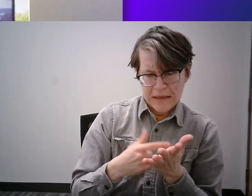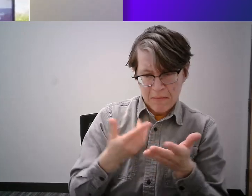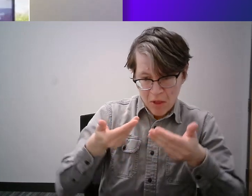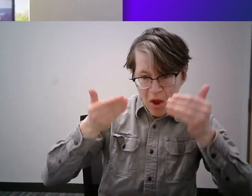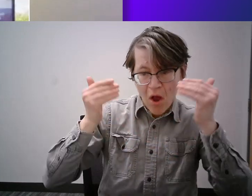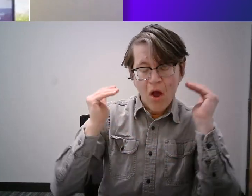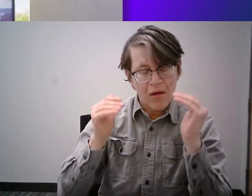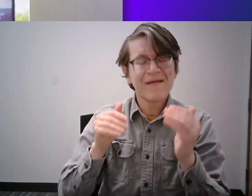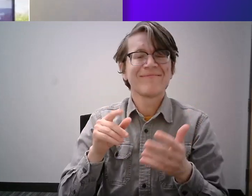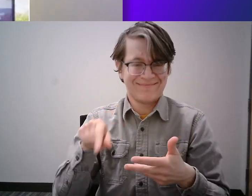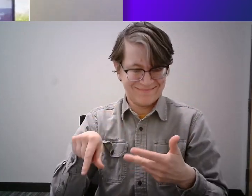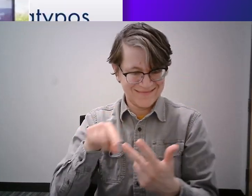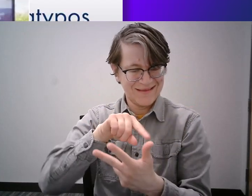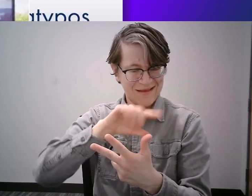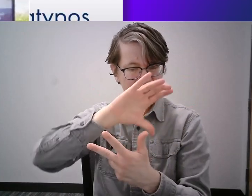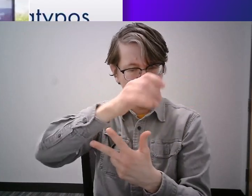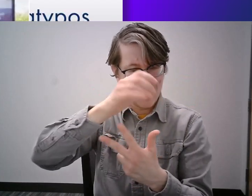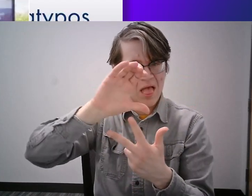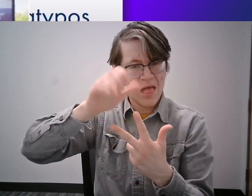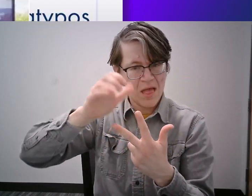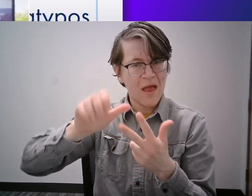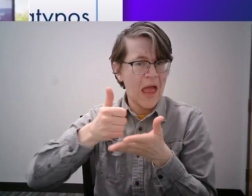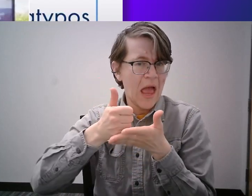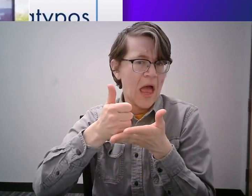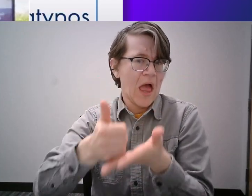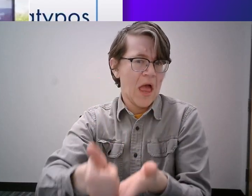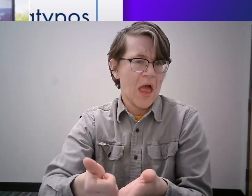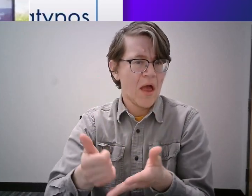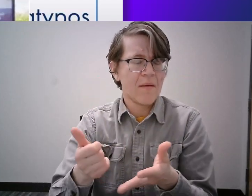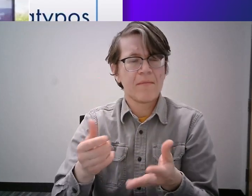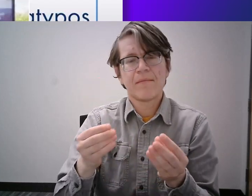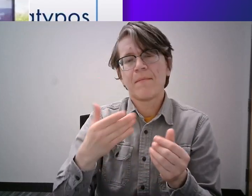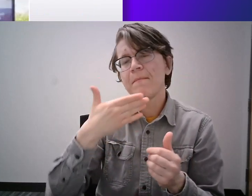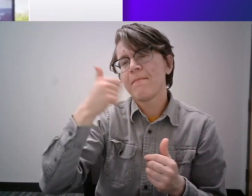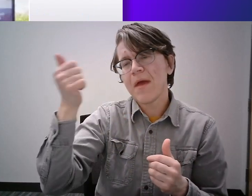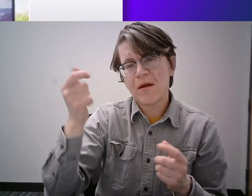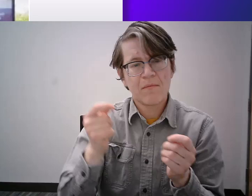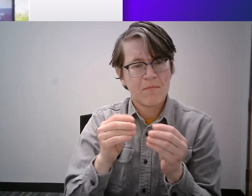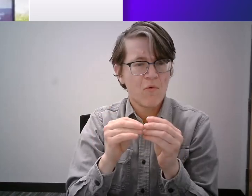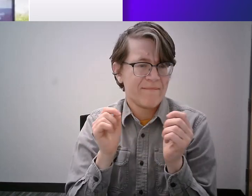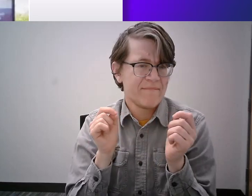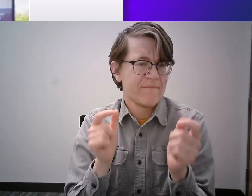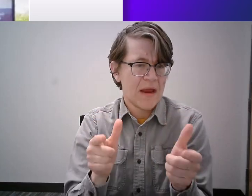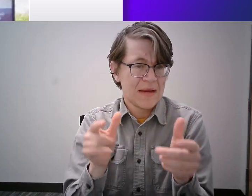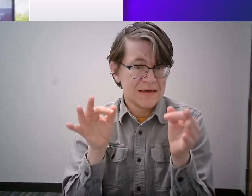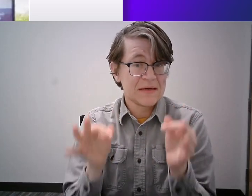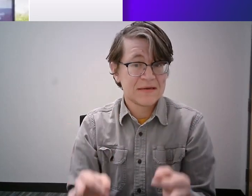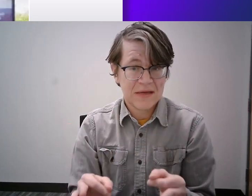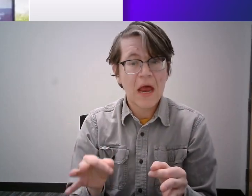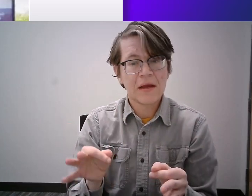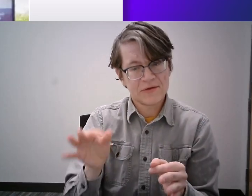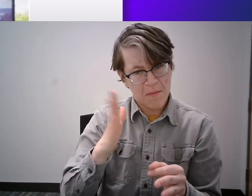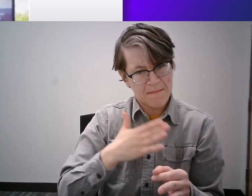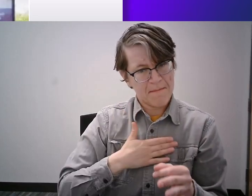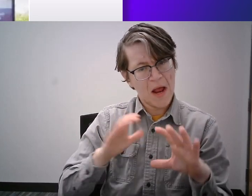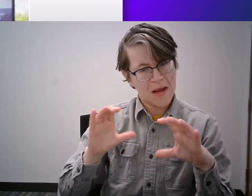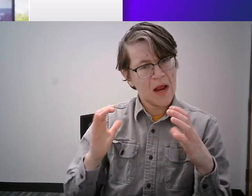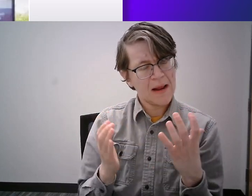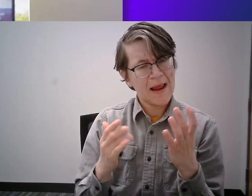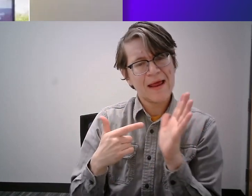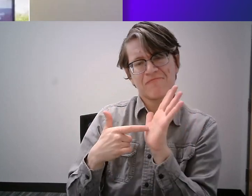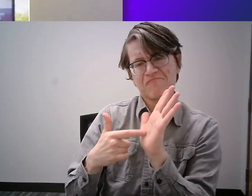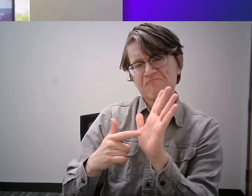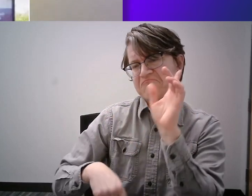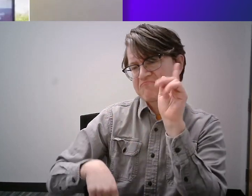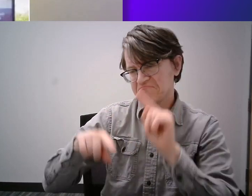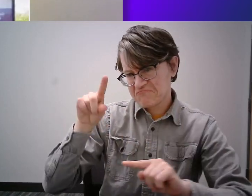matrix can help you make a better, faster decision. With a lot of practical examples, I can show you how to pair